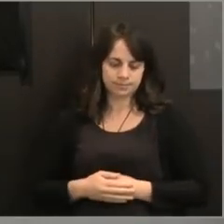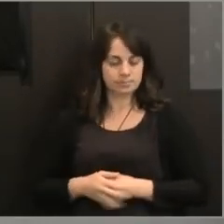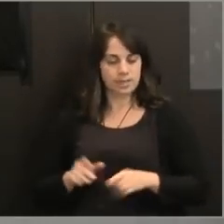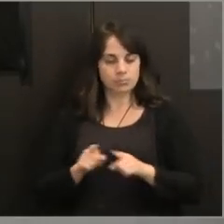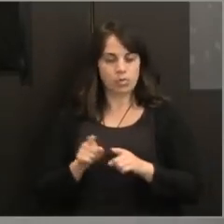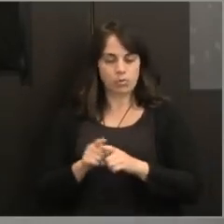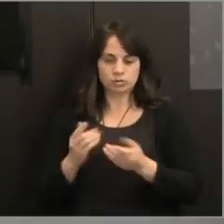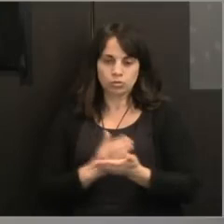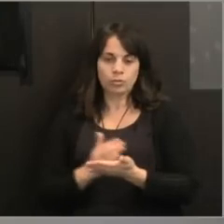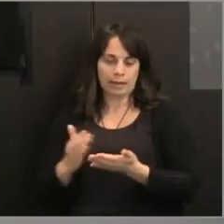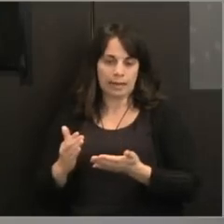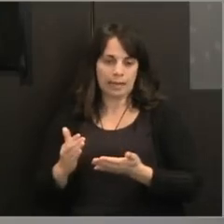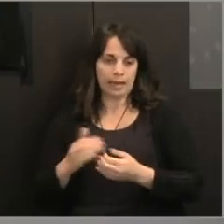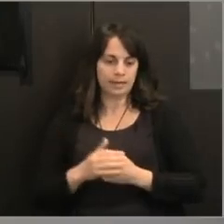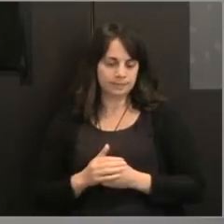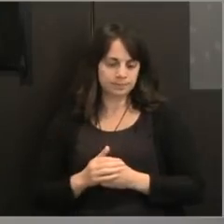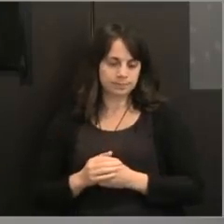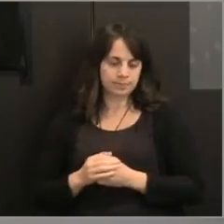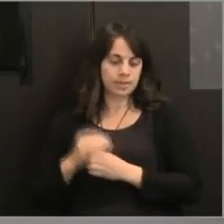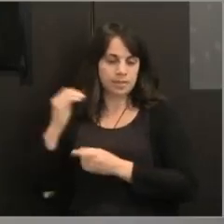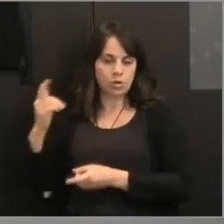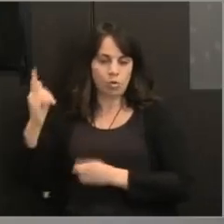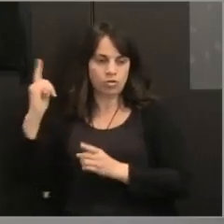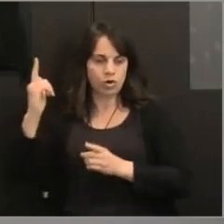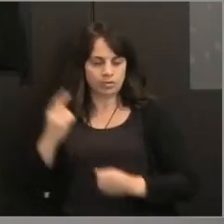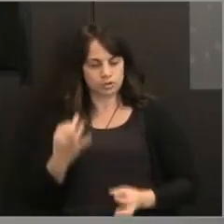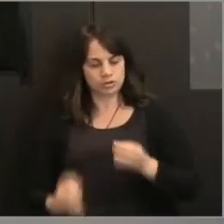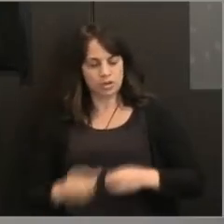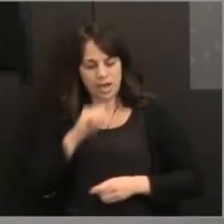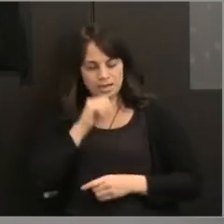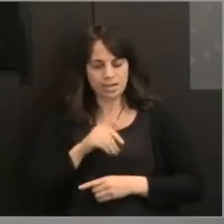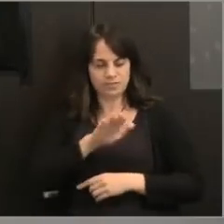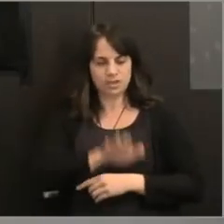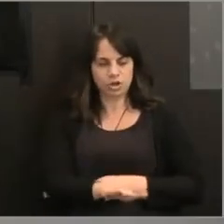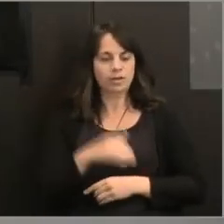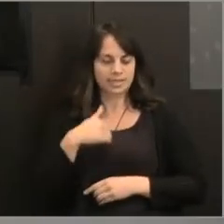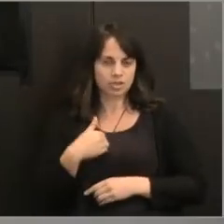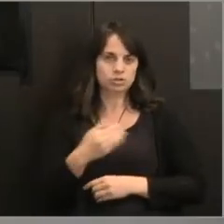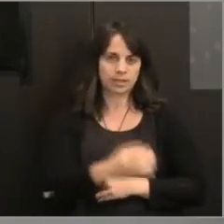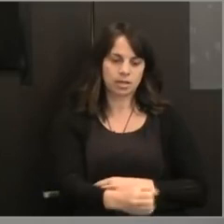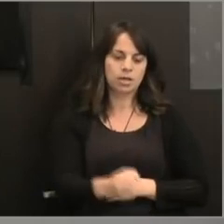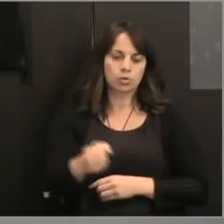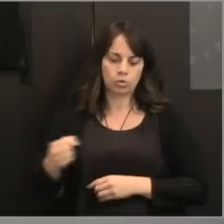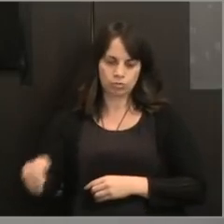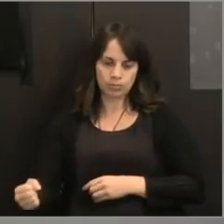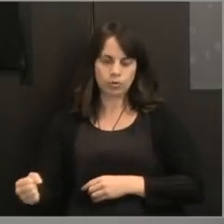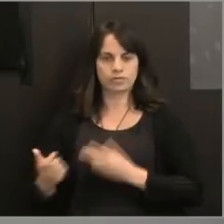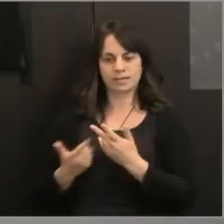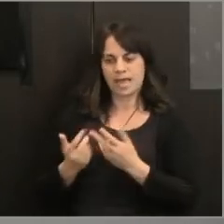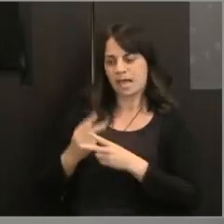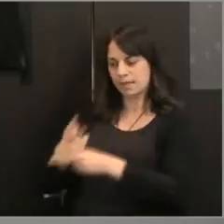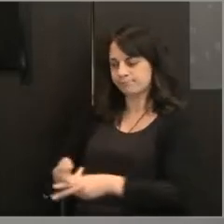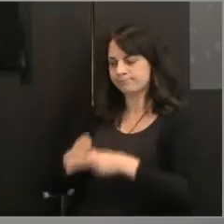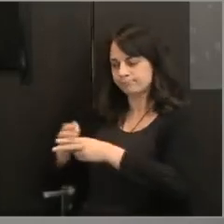clearly expected that the authority to decide whether the child might need to be removed and other care